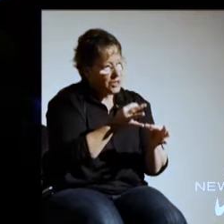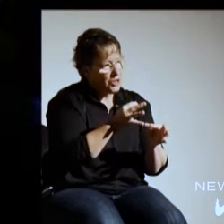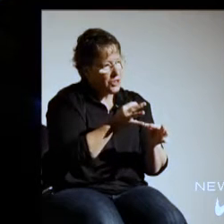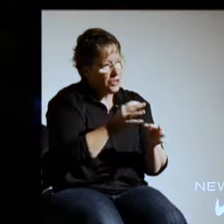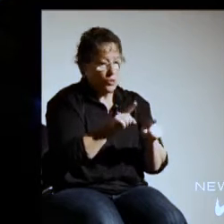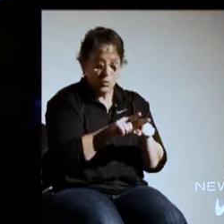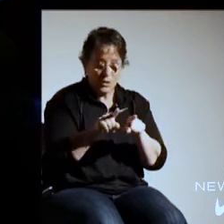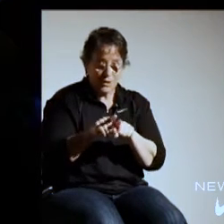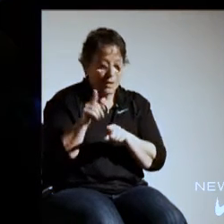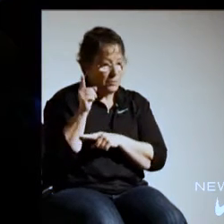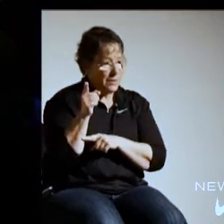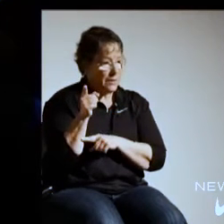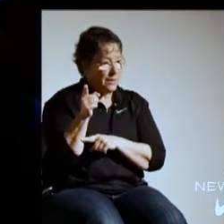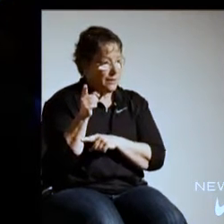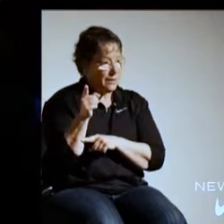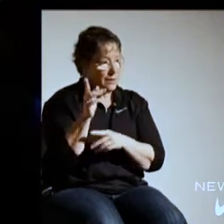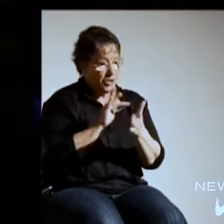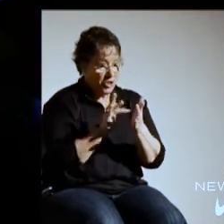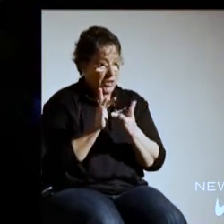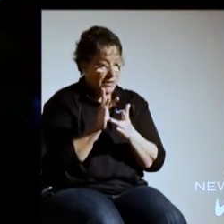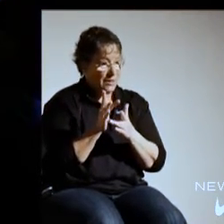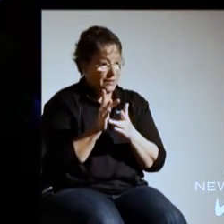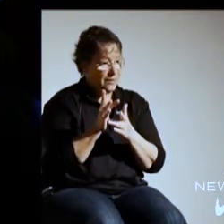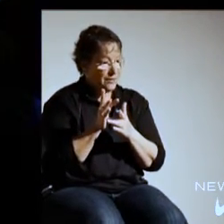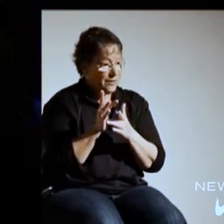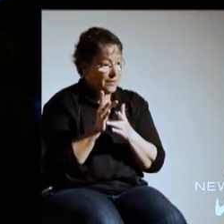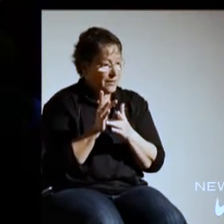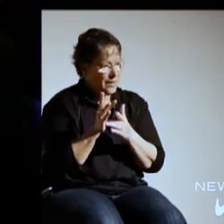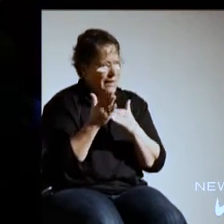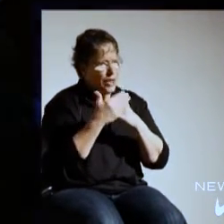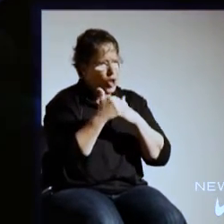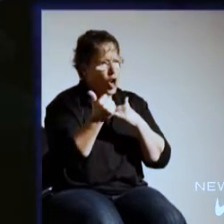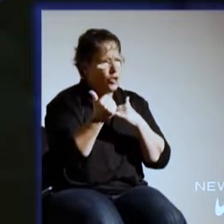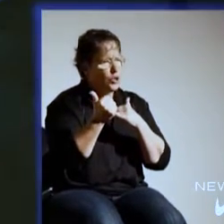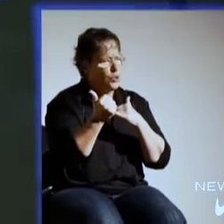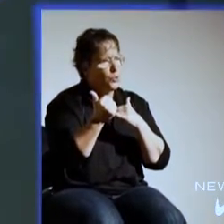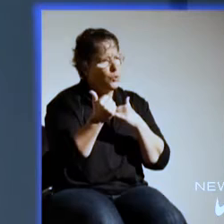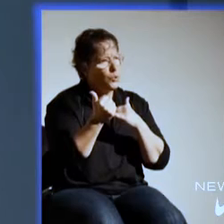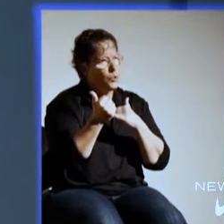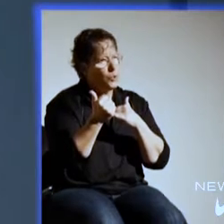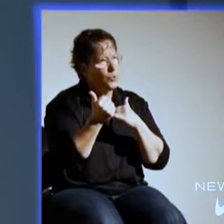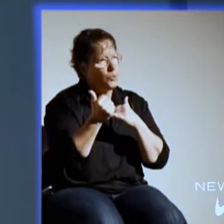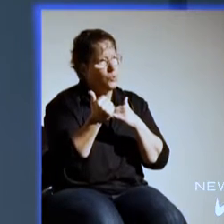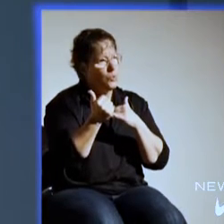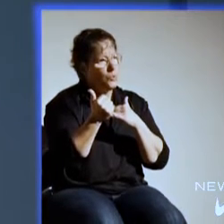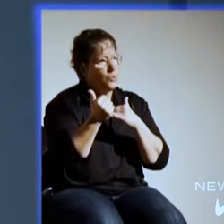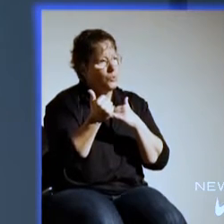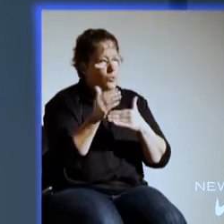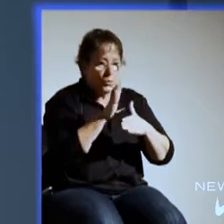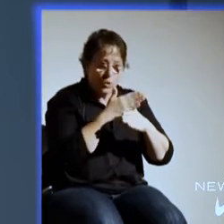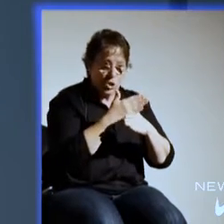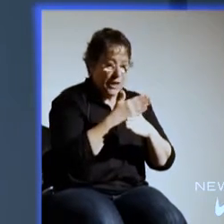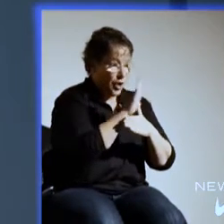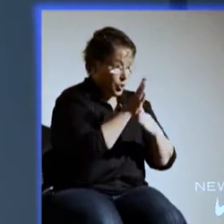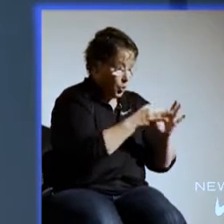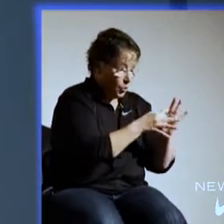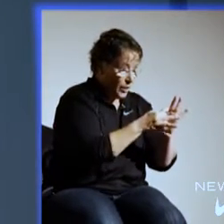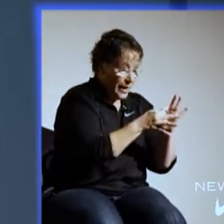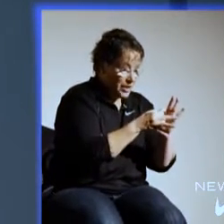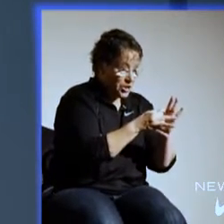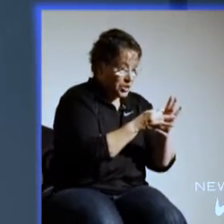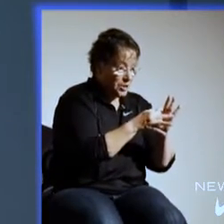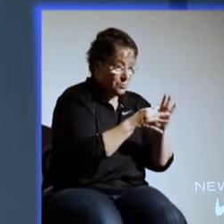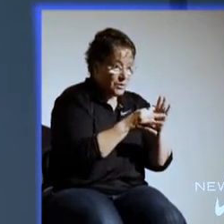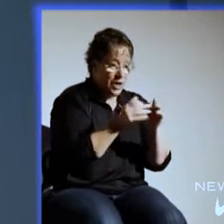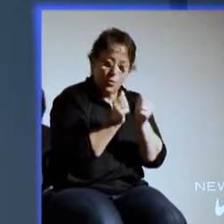as though Jesus is Lord. Jesus calls you to bring your relationships to him. He calls